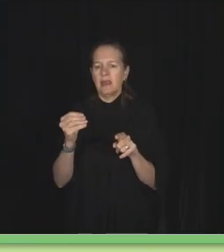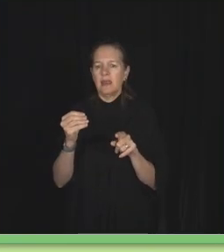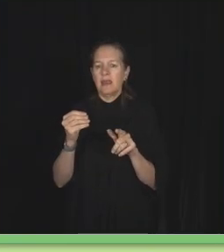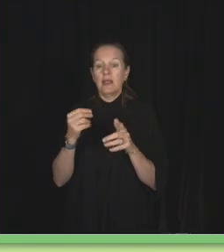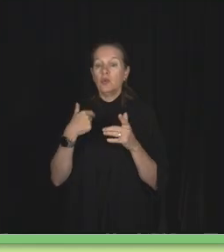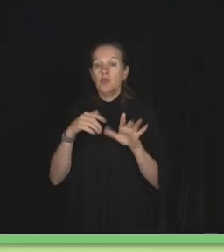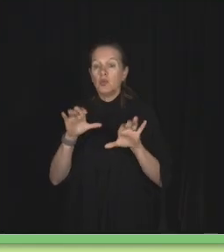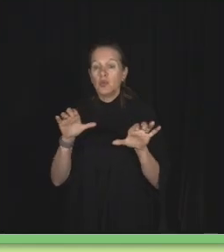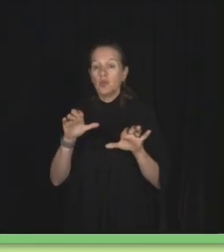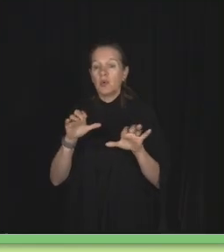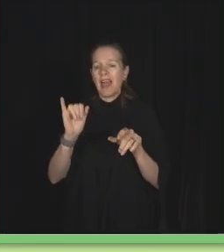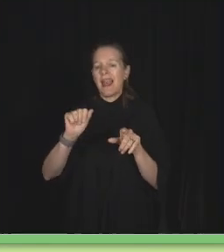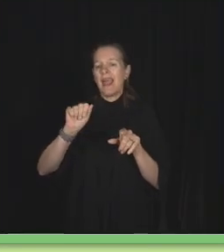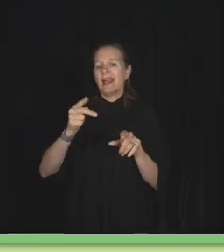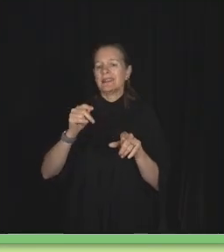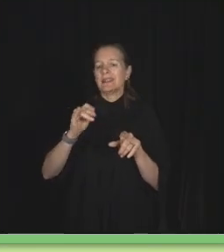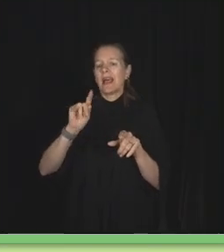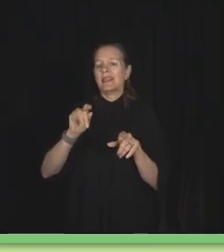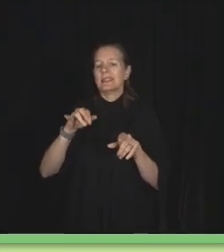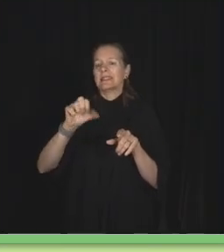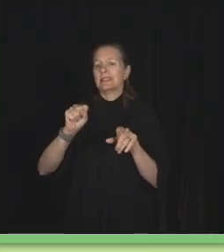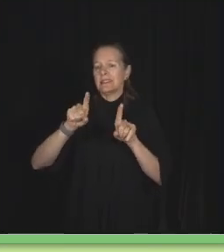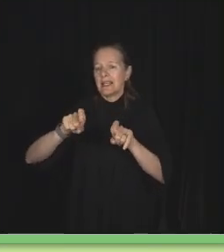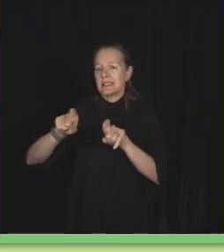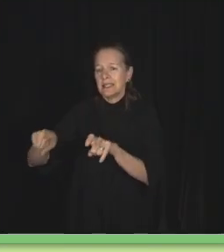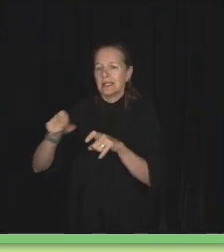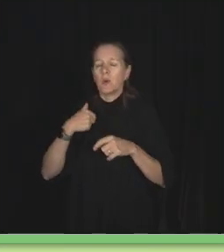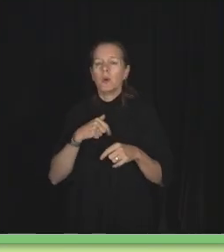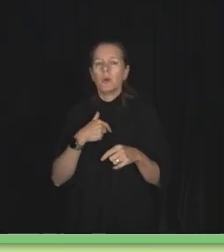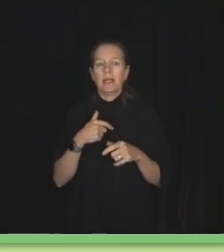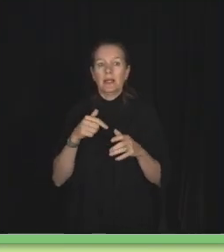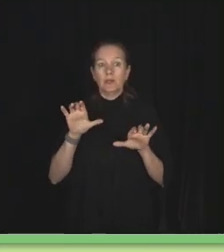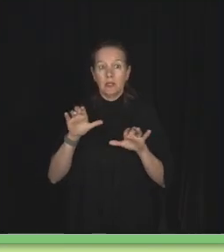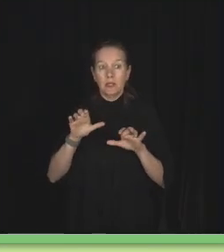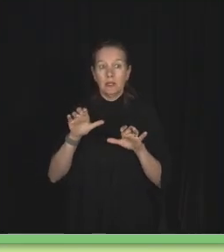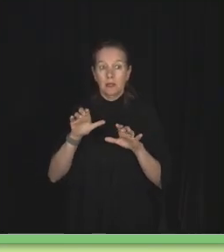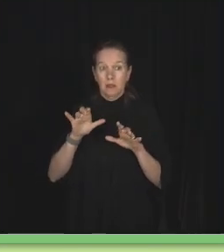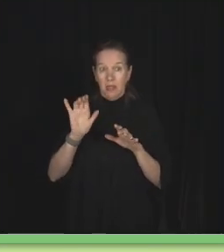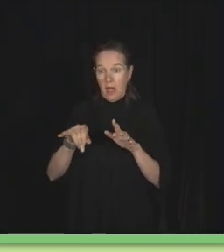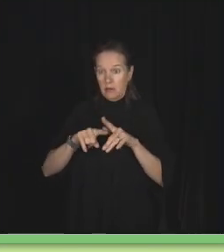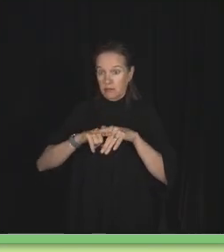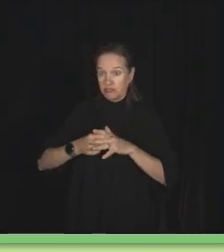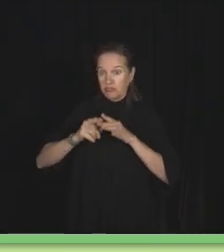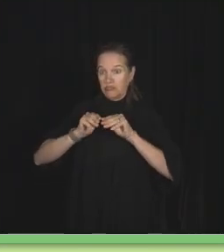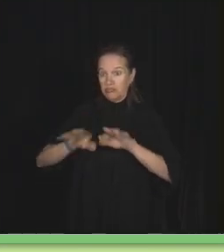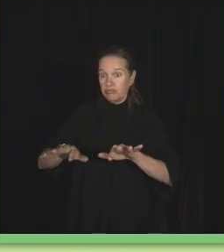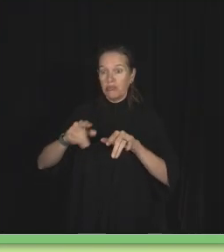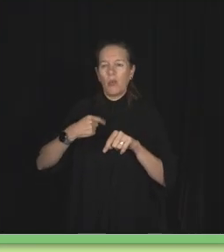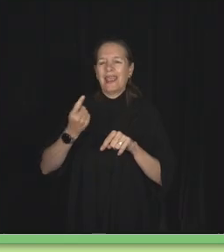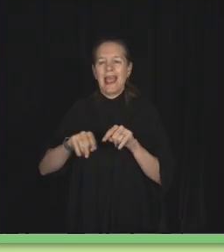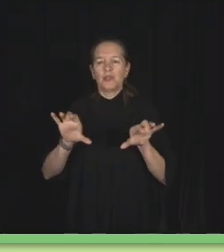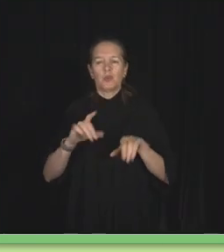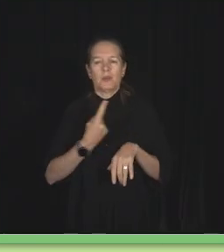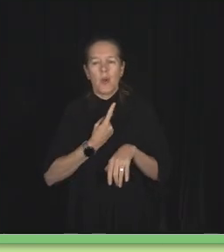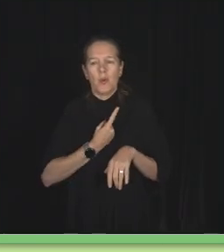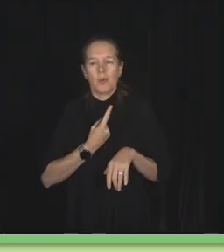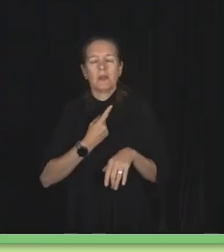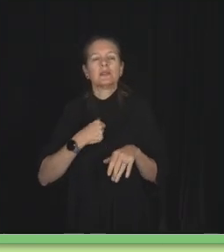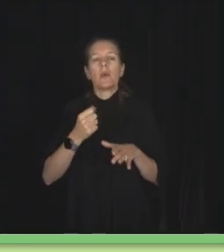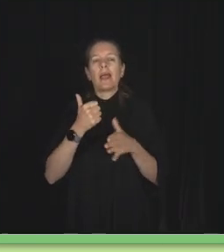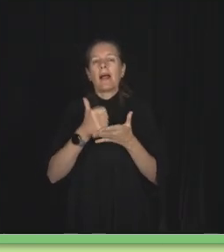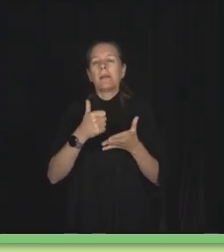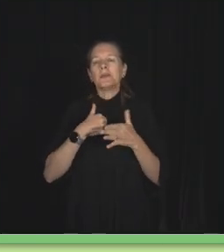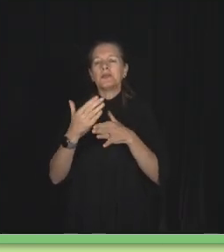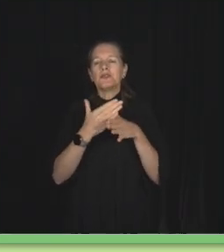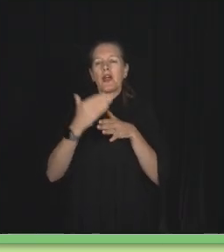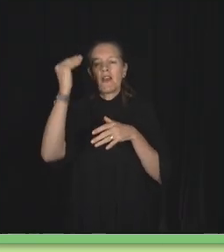property-based testing with sophisticated fault injection, which we couldn't implement on our own. To help with sharing knowledge, Antithesis allows